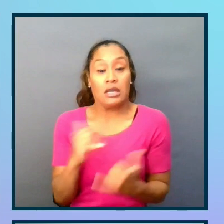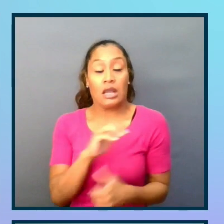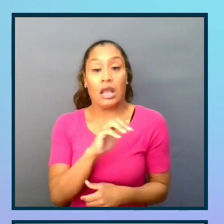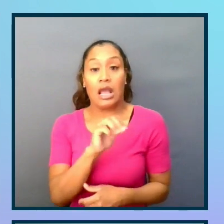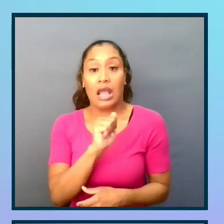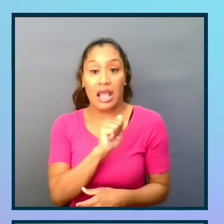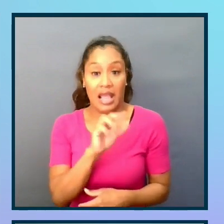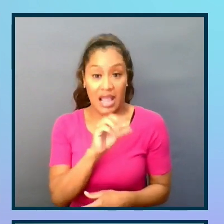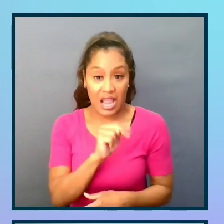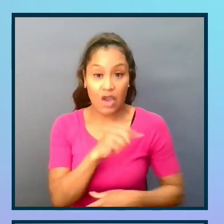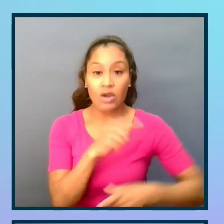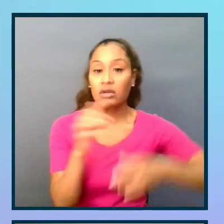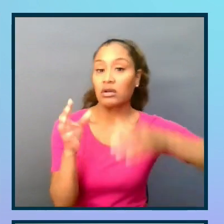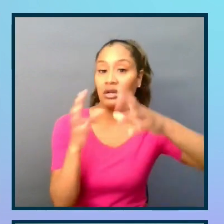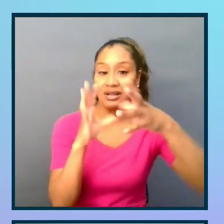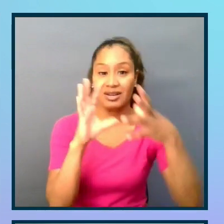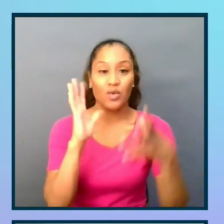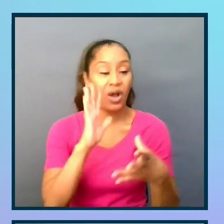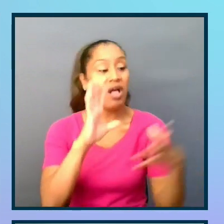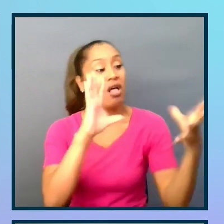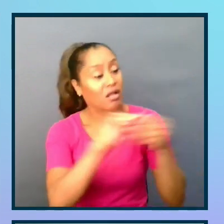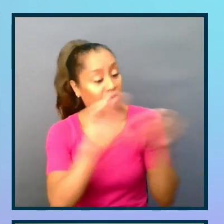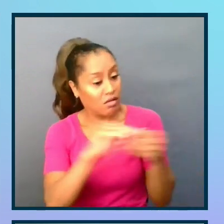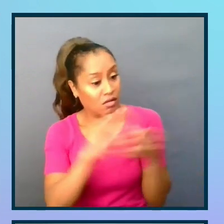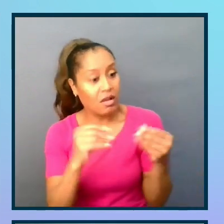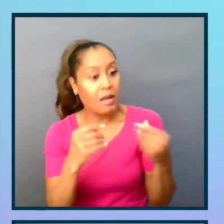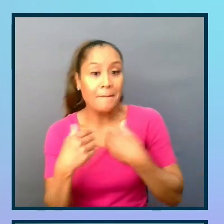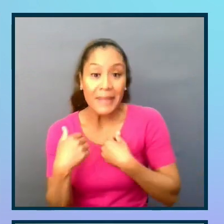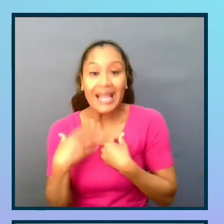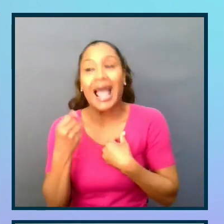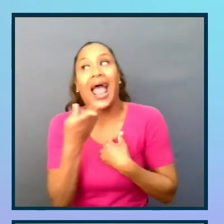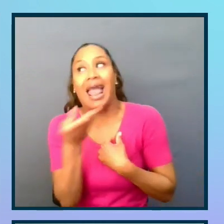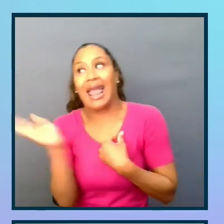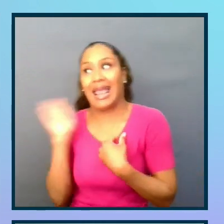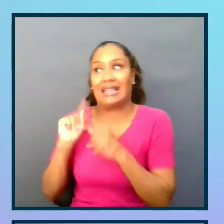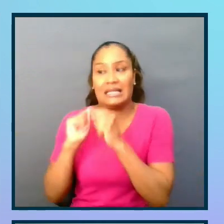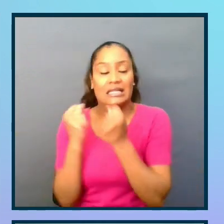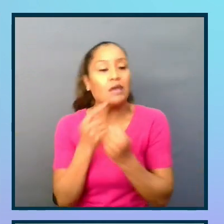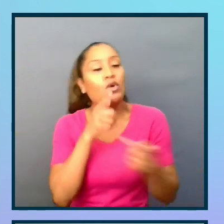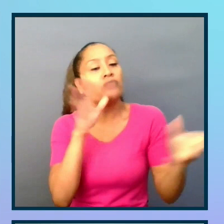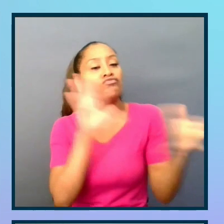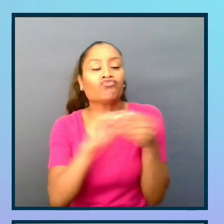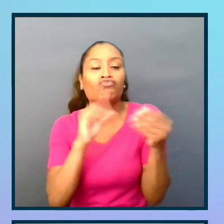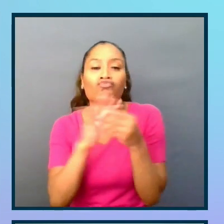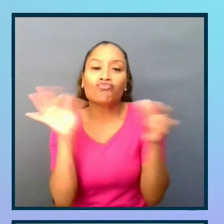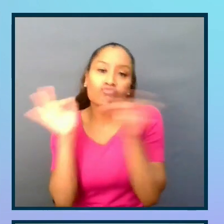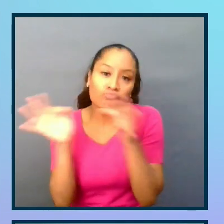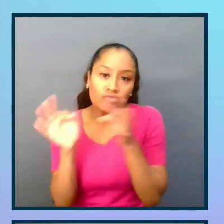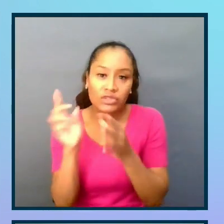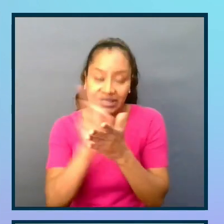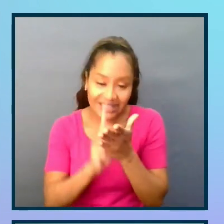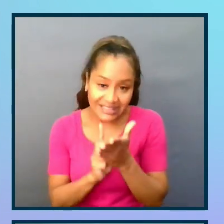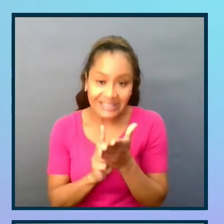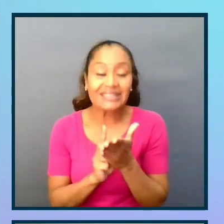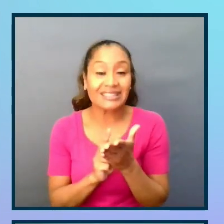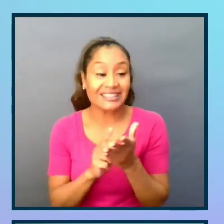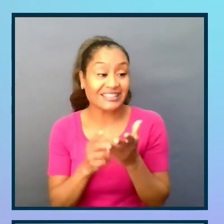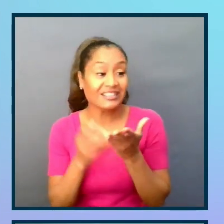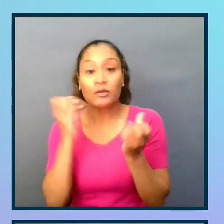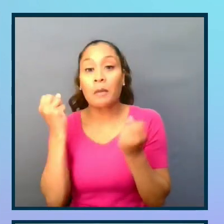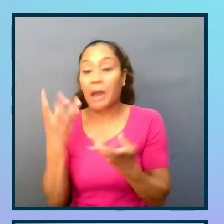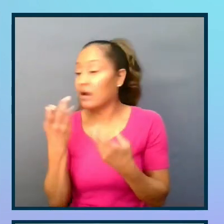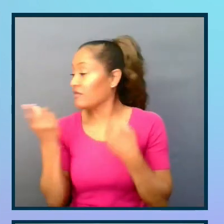me a complete rundown of everything, and given me and the whole team, keep in mind, complete rundown of all the designs, like he said, a lot of us maybe have